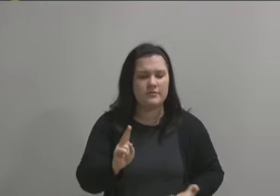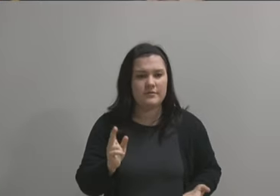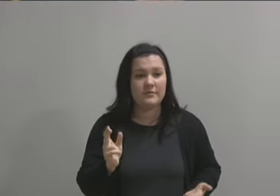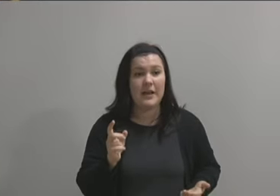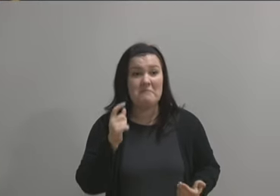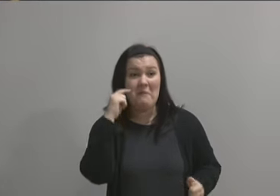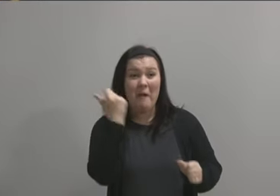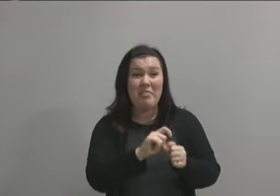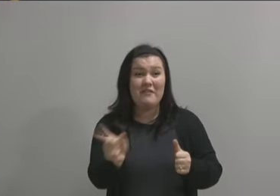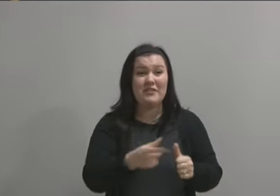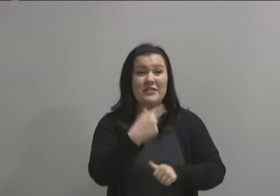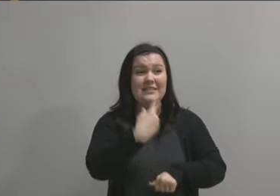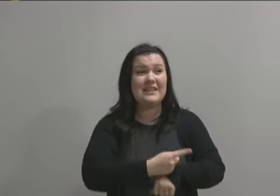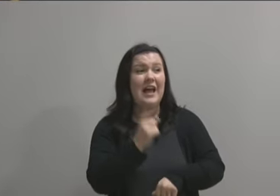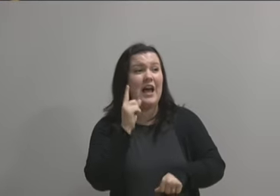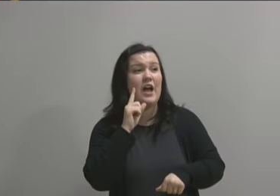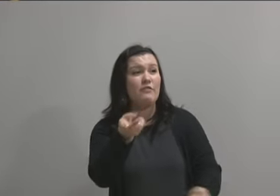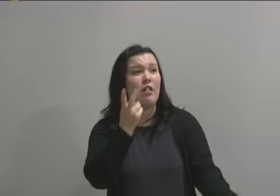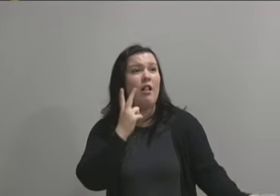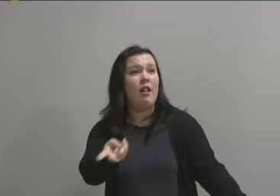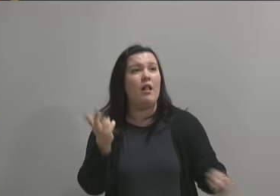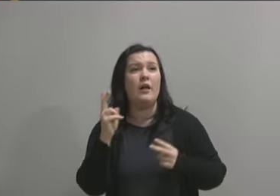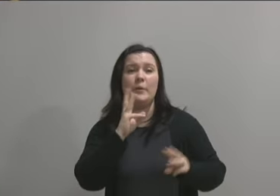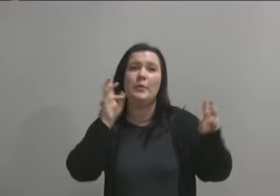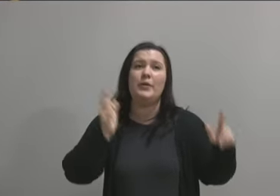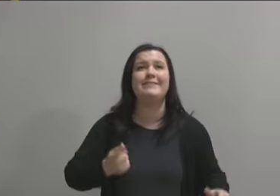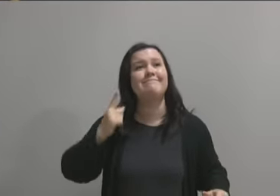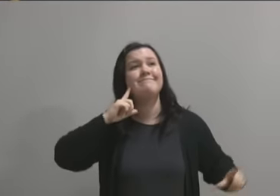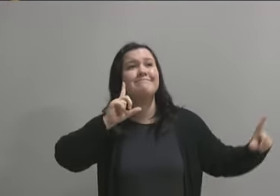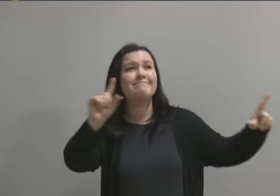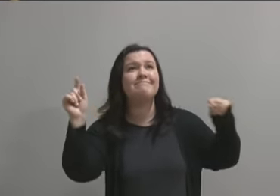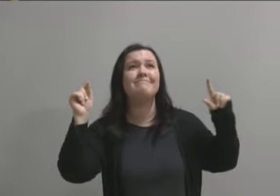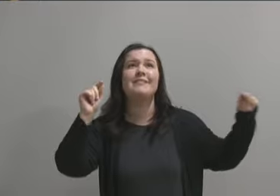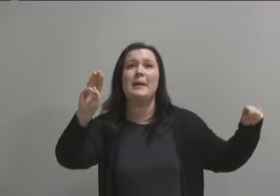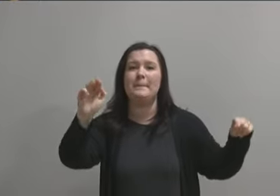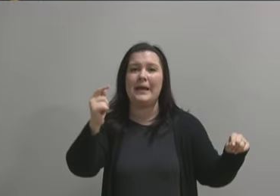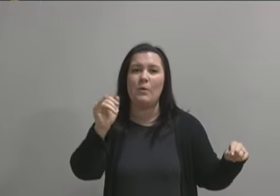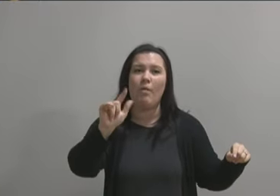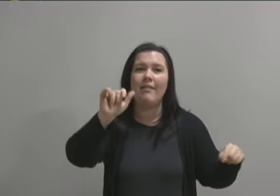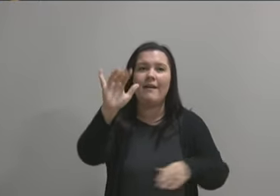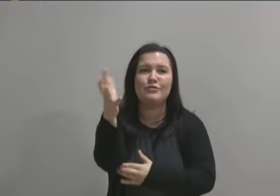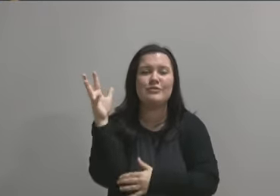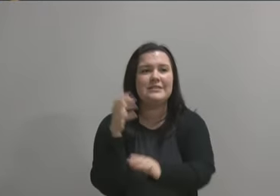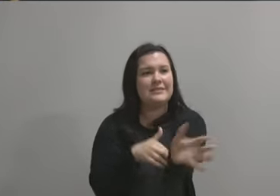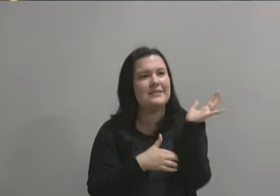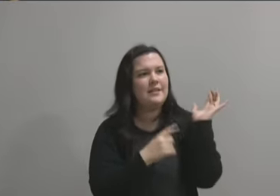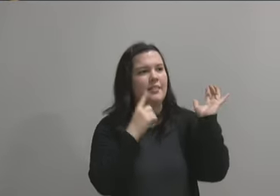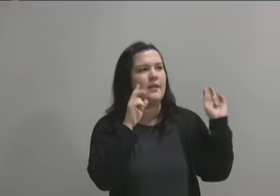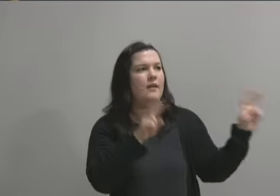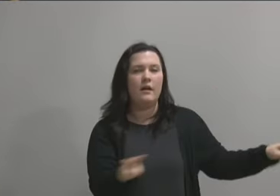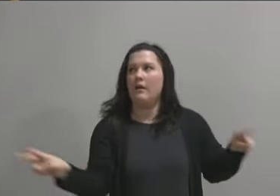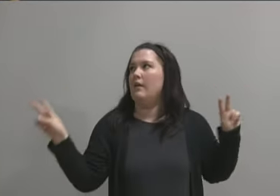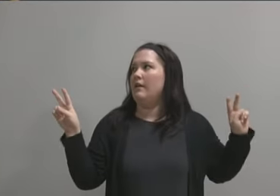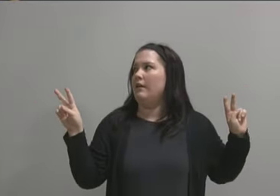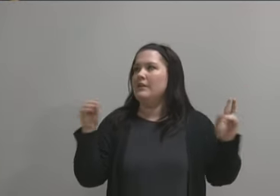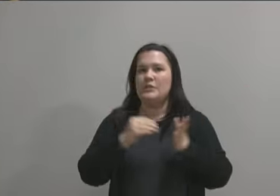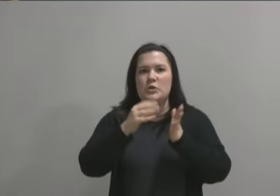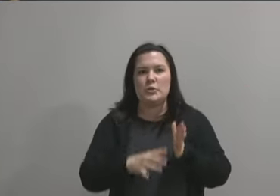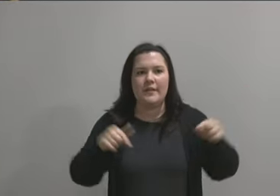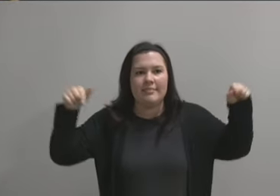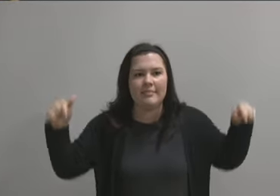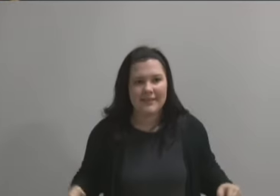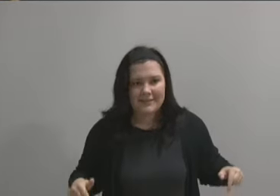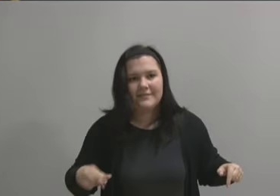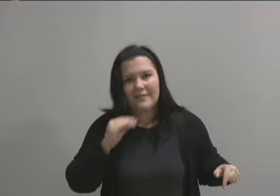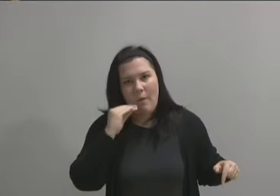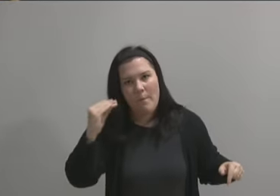I stood at the end of the reflection pools, heard the birds chirping in the magnolia trees, and saw all the students walking by thinking that this, well, this